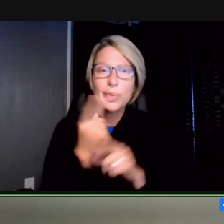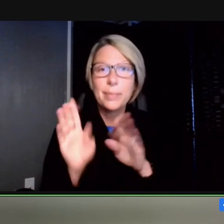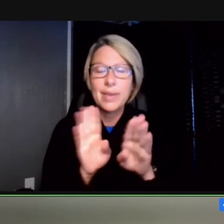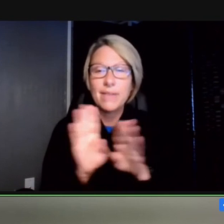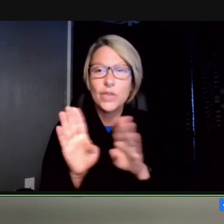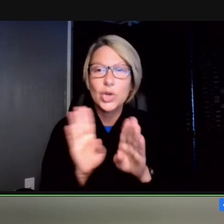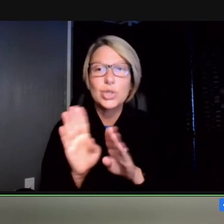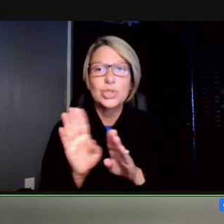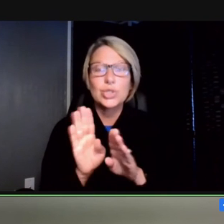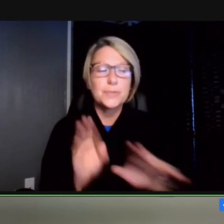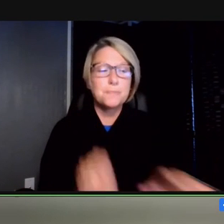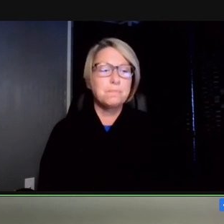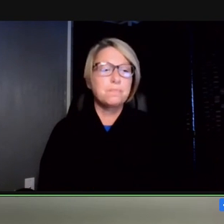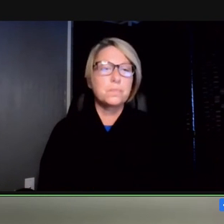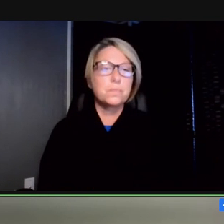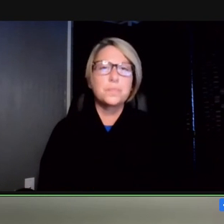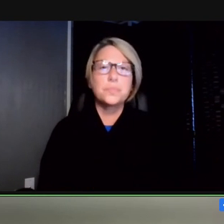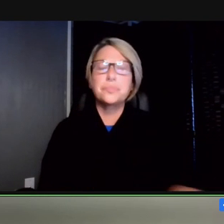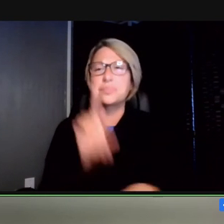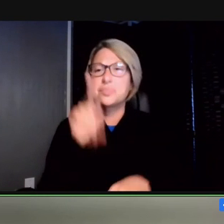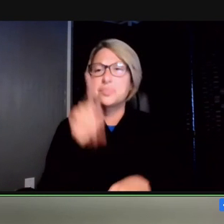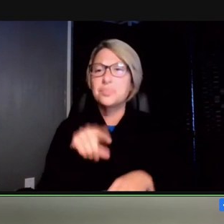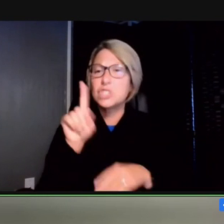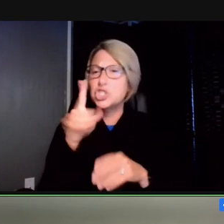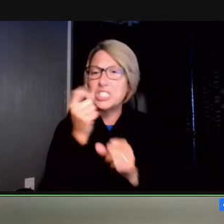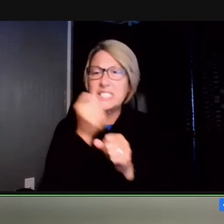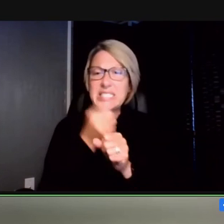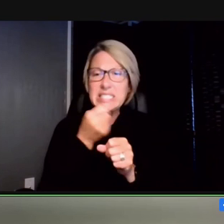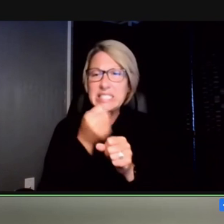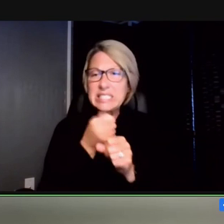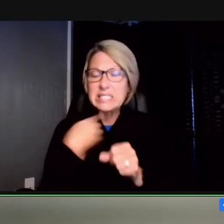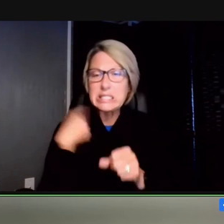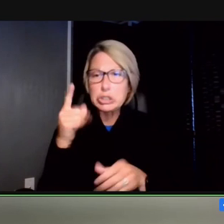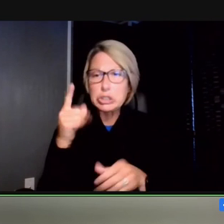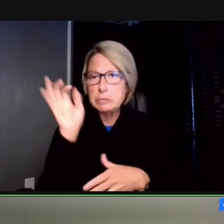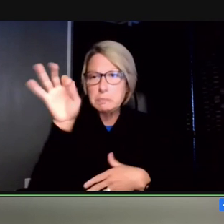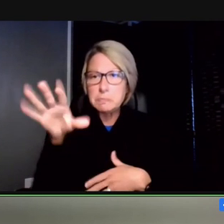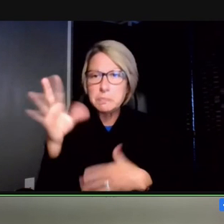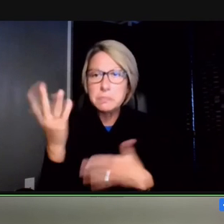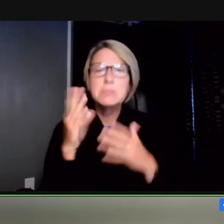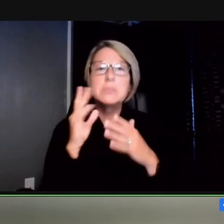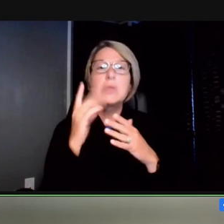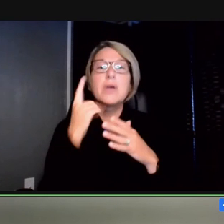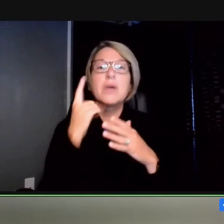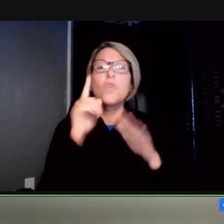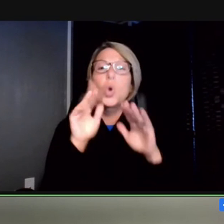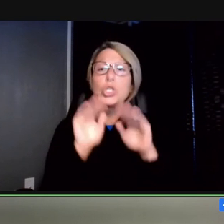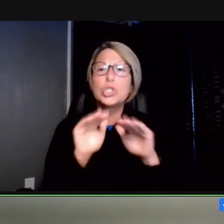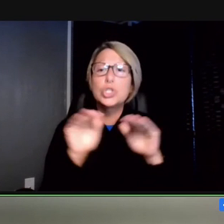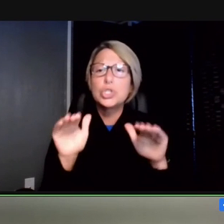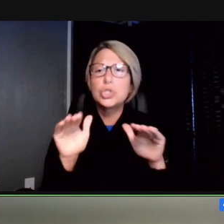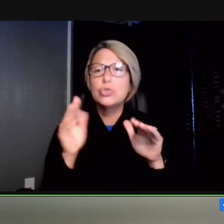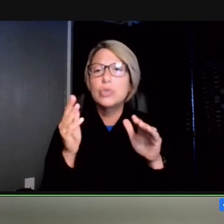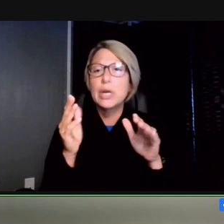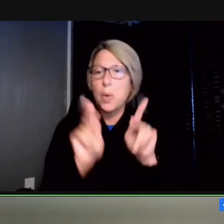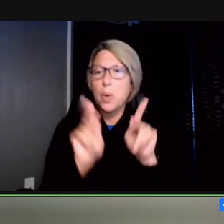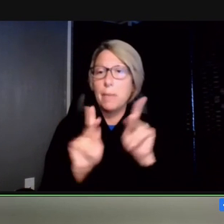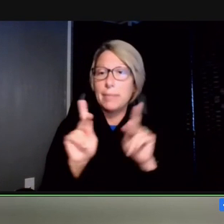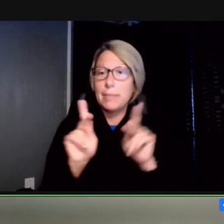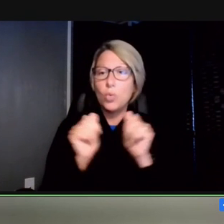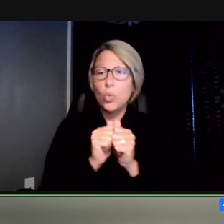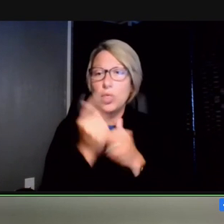This is just statistics, and I'm just putting it out there. This is for children with people with autism